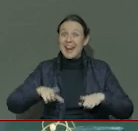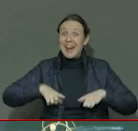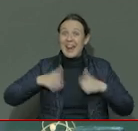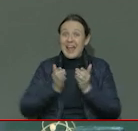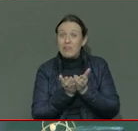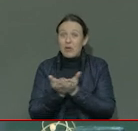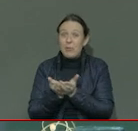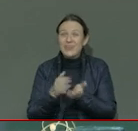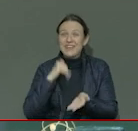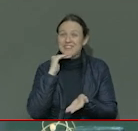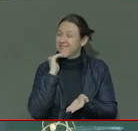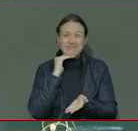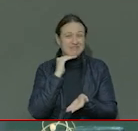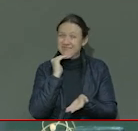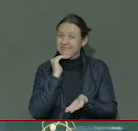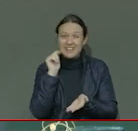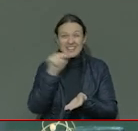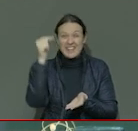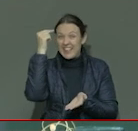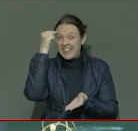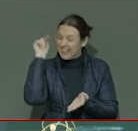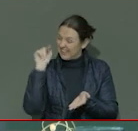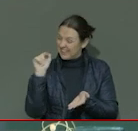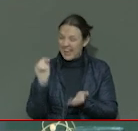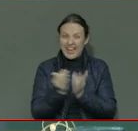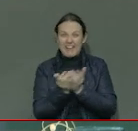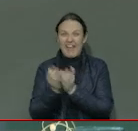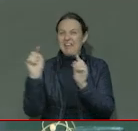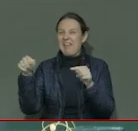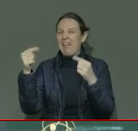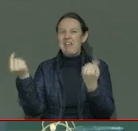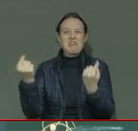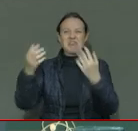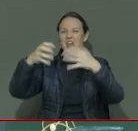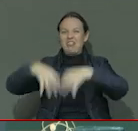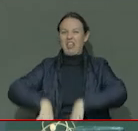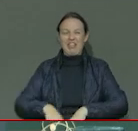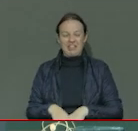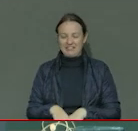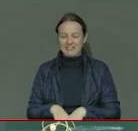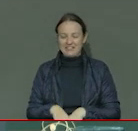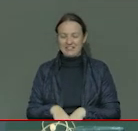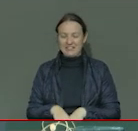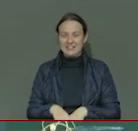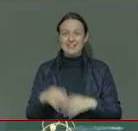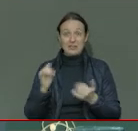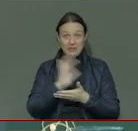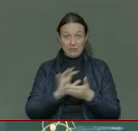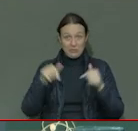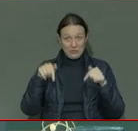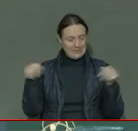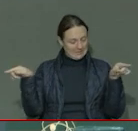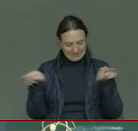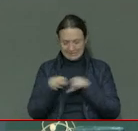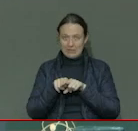lifeboats. They were so convinced that that ship won't sink that they didn't even put enough lifeboats. So here in Life of Pi, likewise,